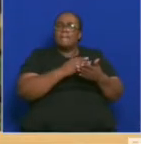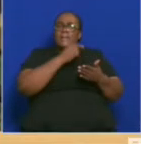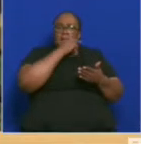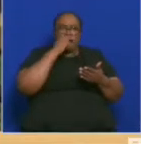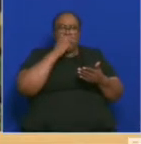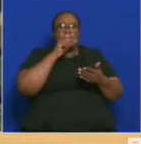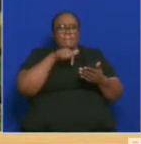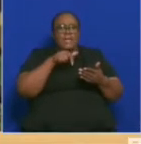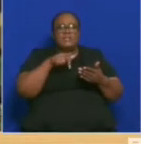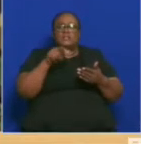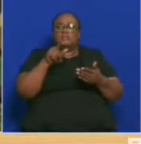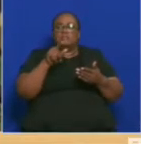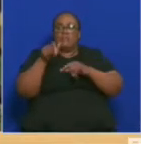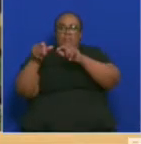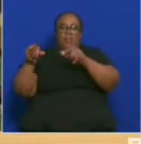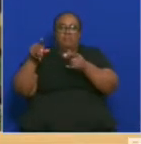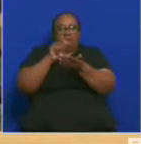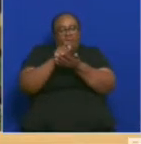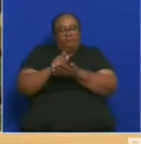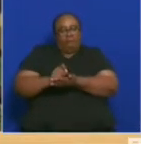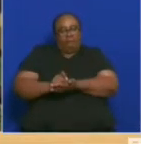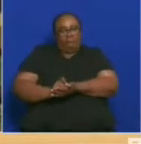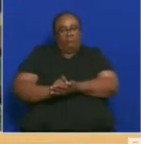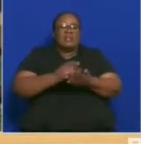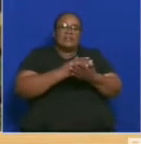writing. Some may come in and then we question and